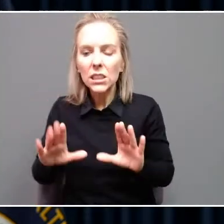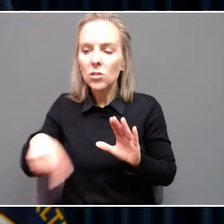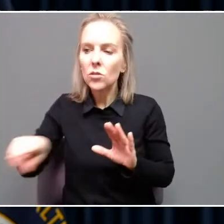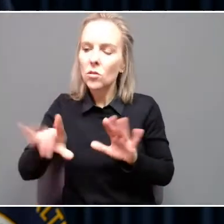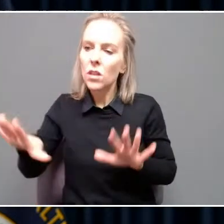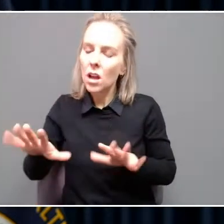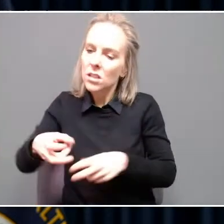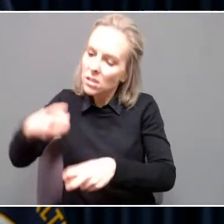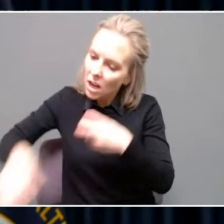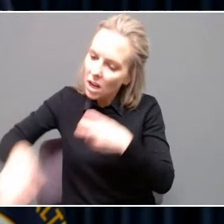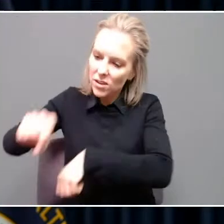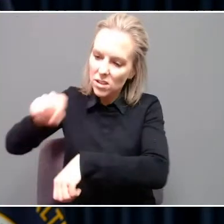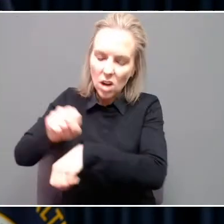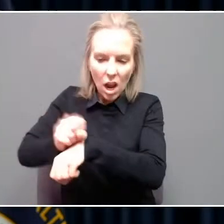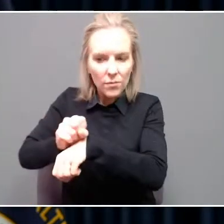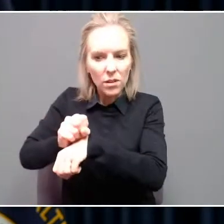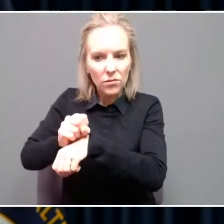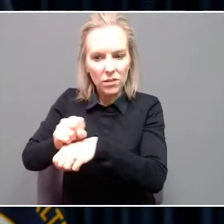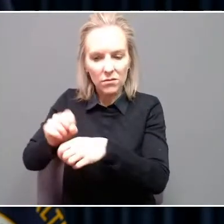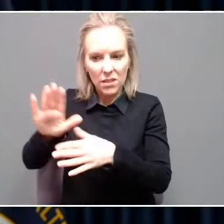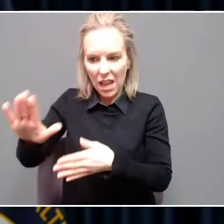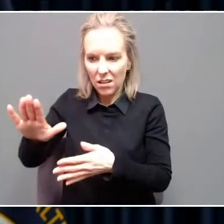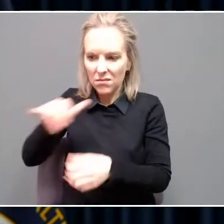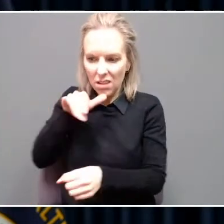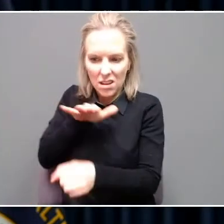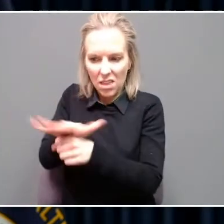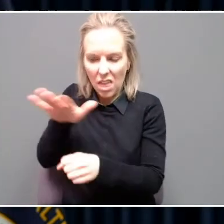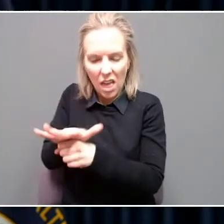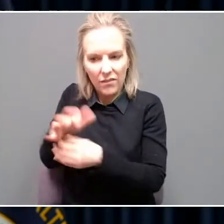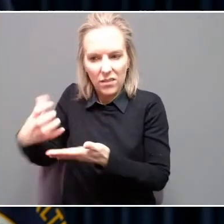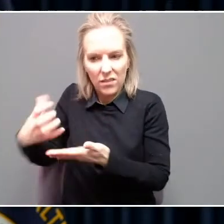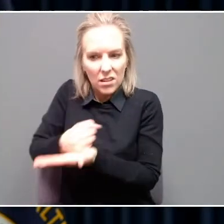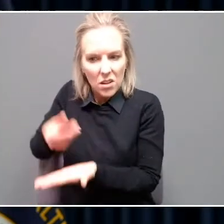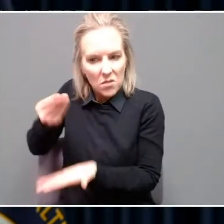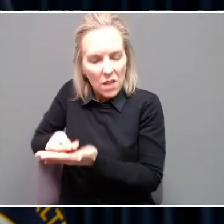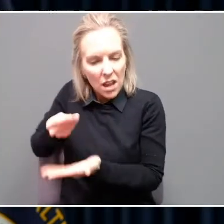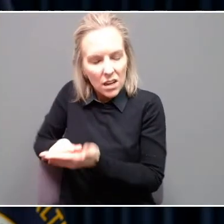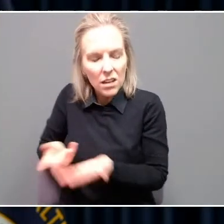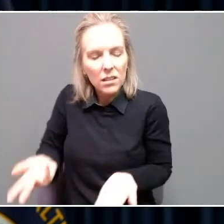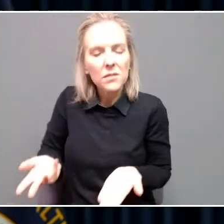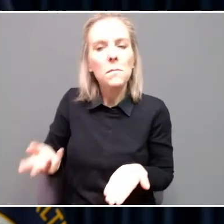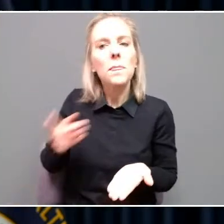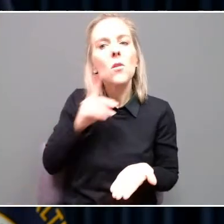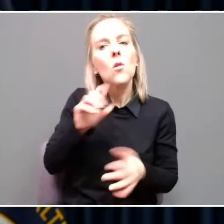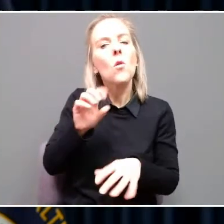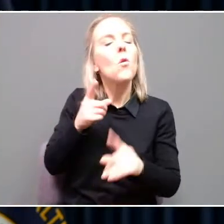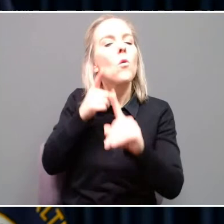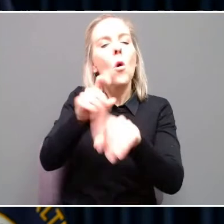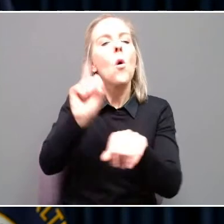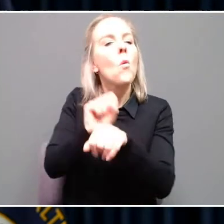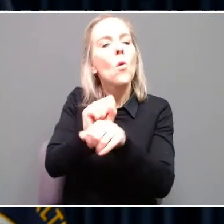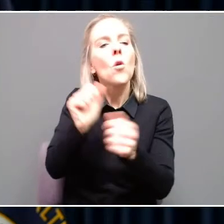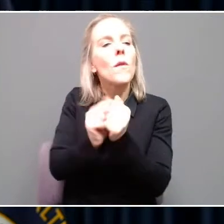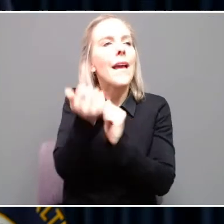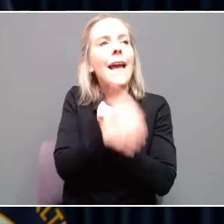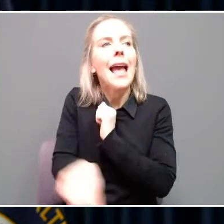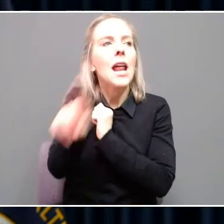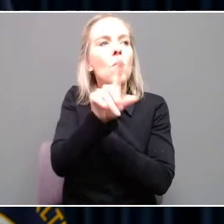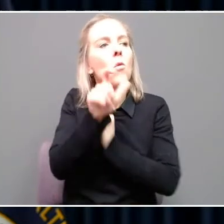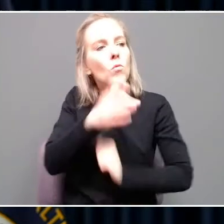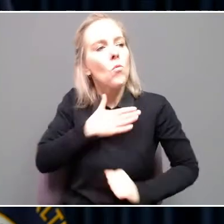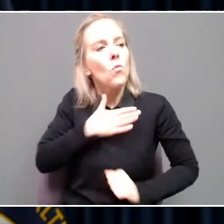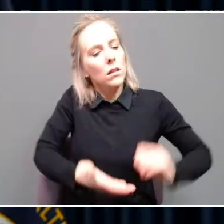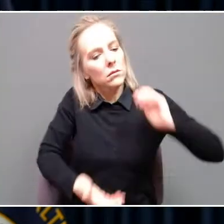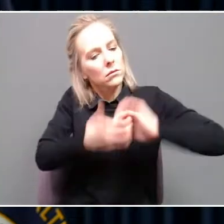with less money in their pockets. So our goal is to work with anyone and everyone who will work with us. But just look at